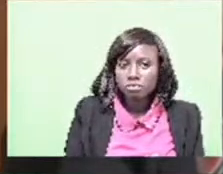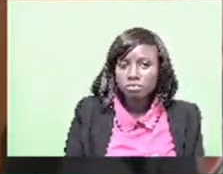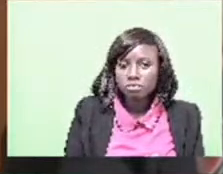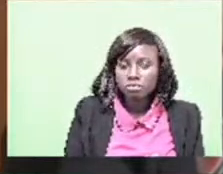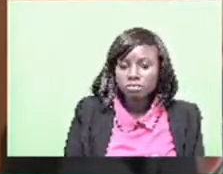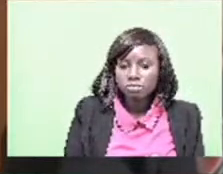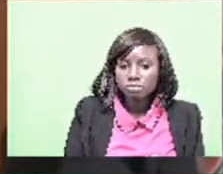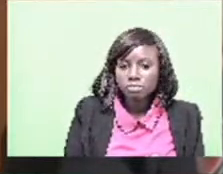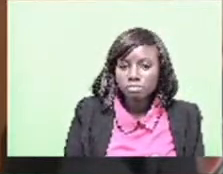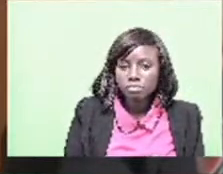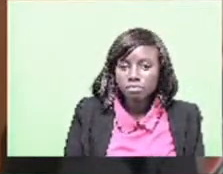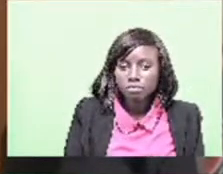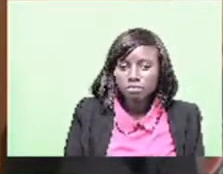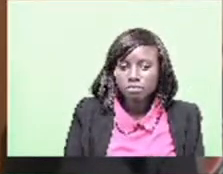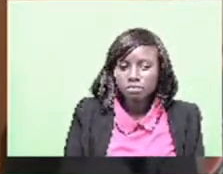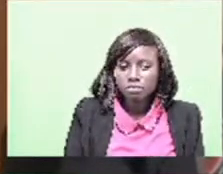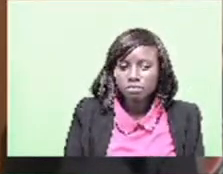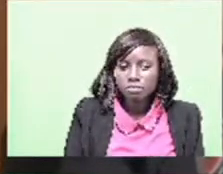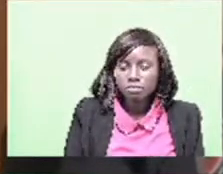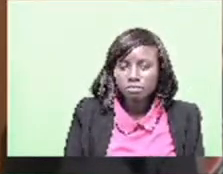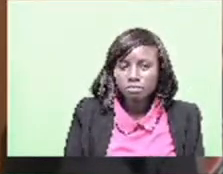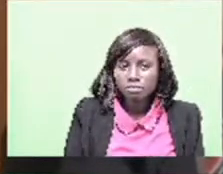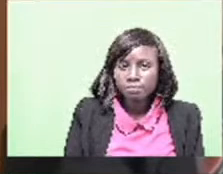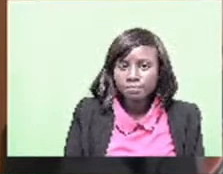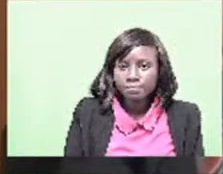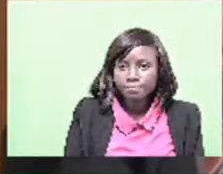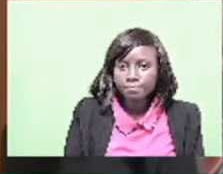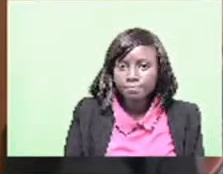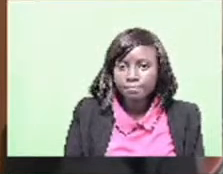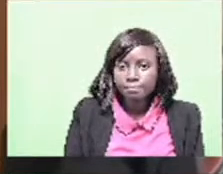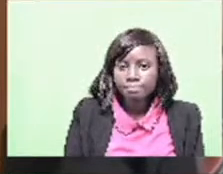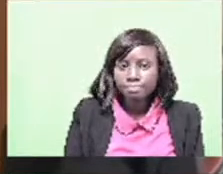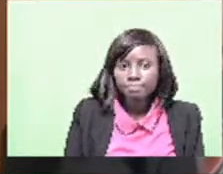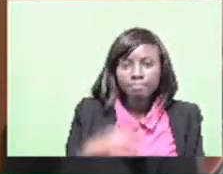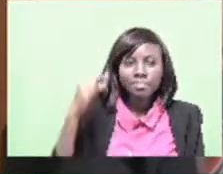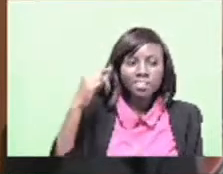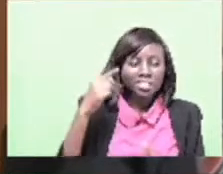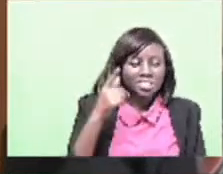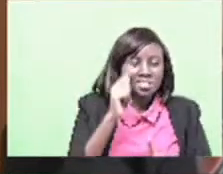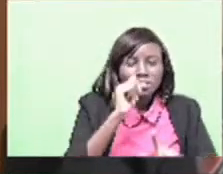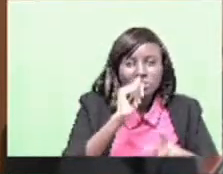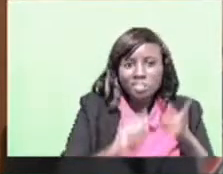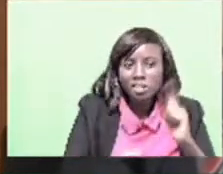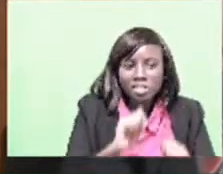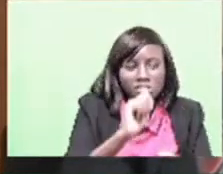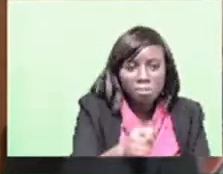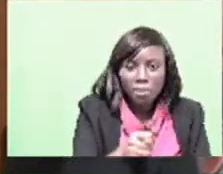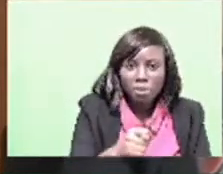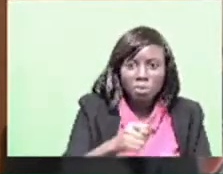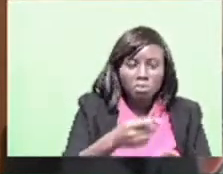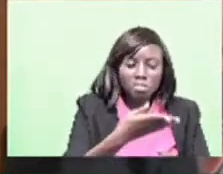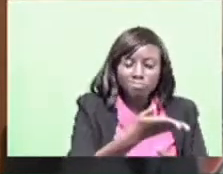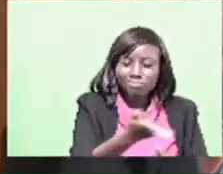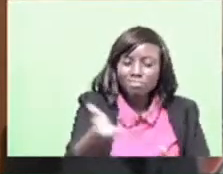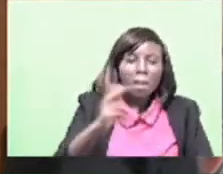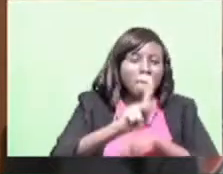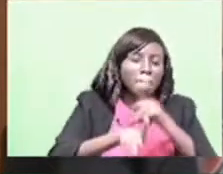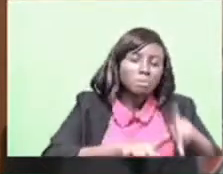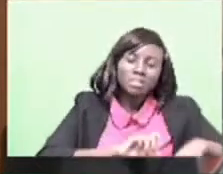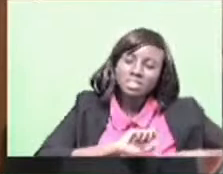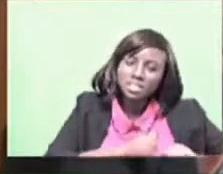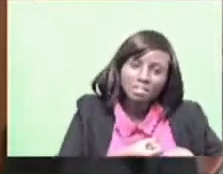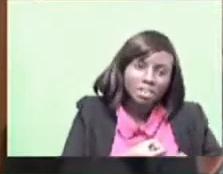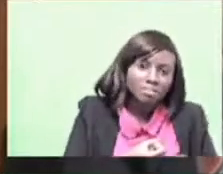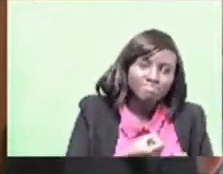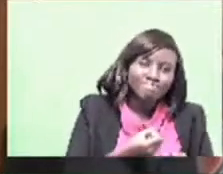punitive measures against a society that is already suffering from a lot of medical setbacks, job losses, business closures, and so on.